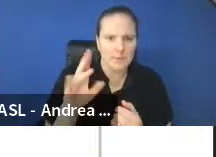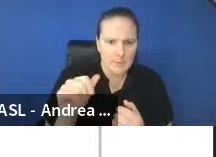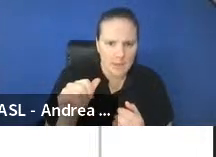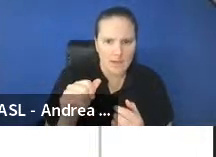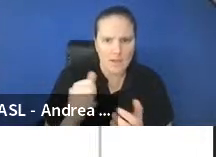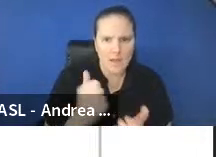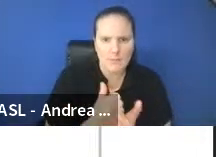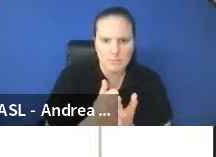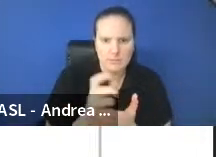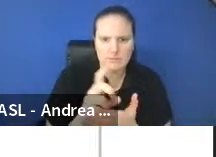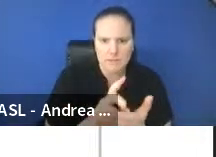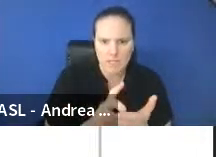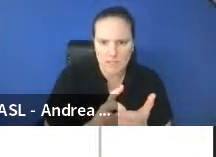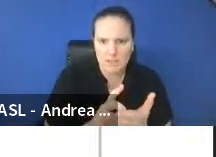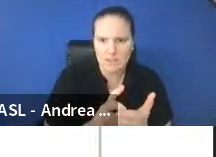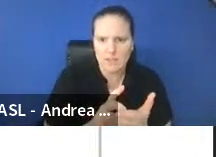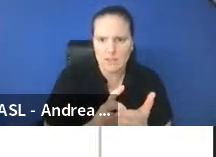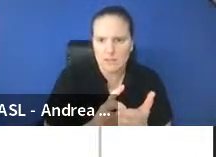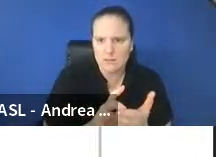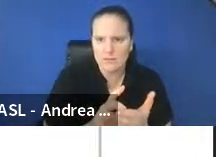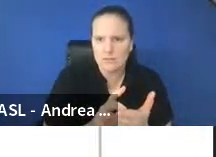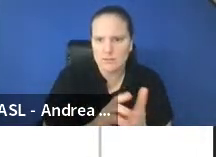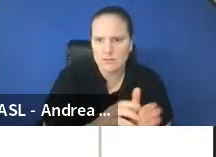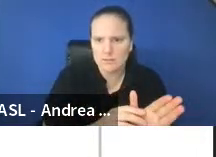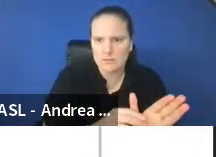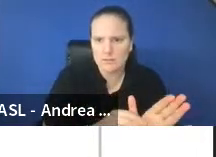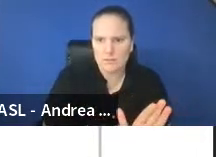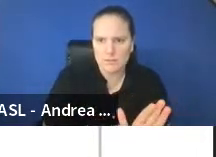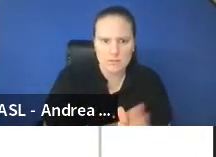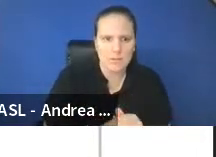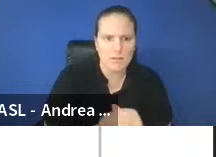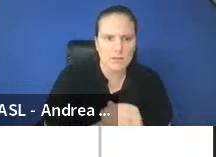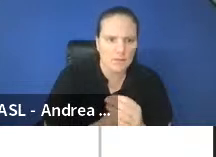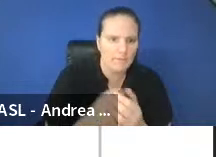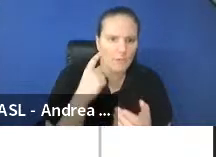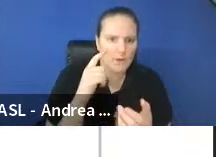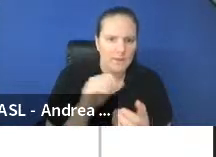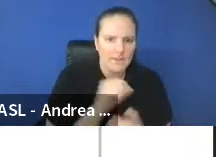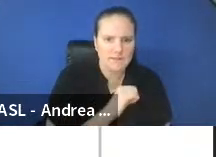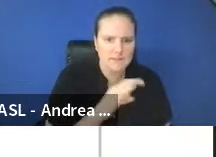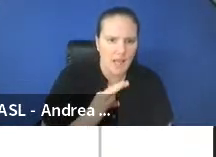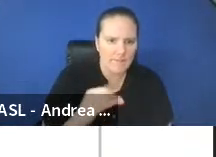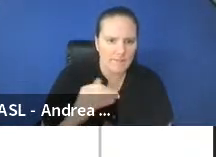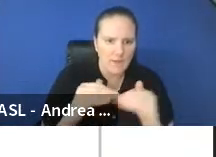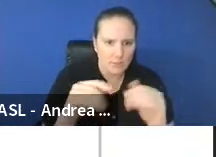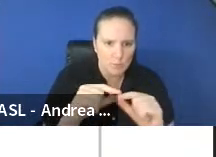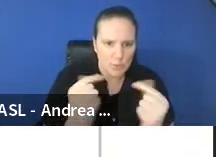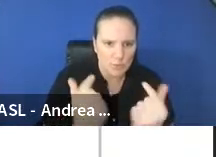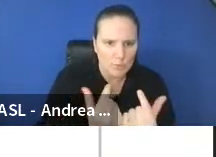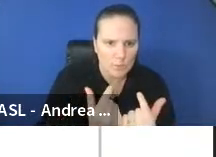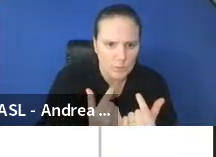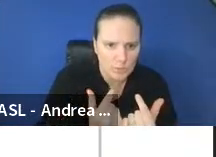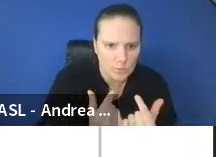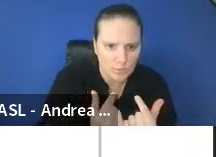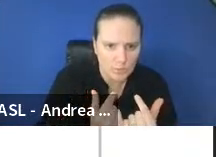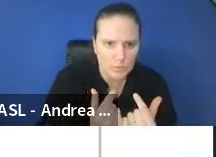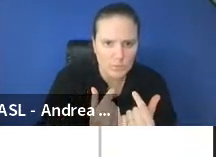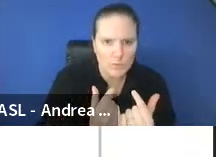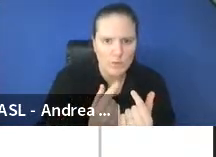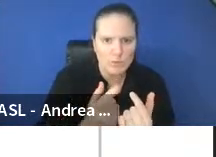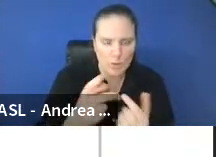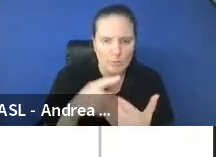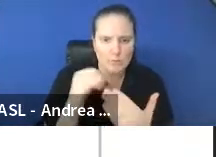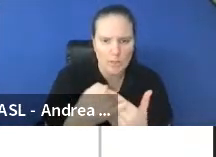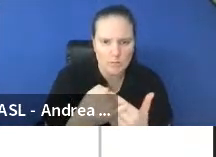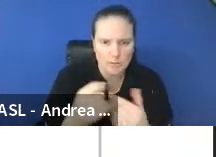construction. And we're continuously working with your staff at the staff level group, as well as your project managers,